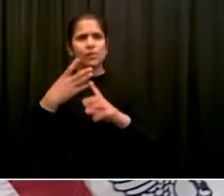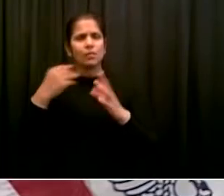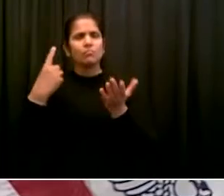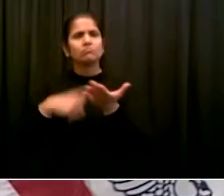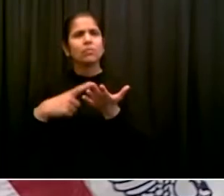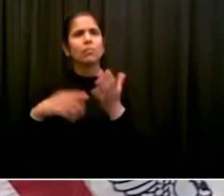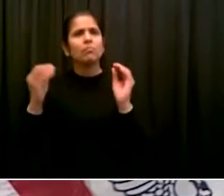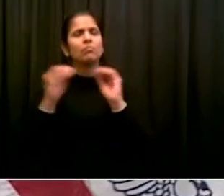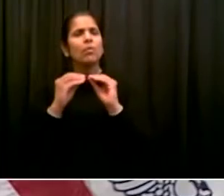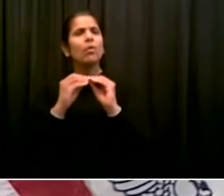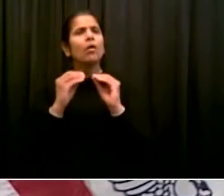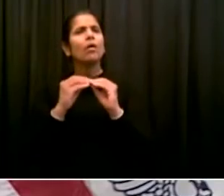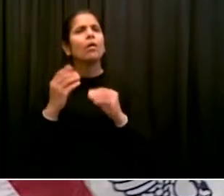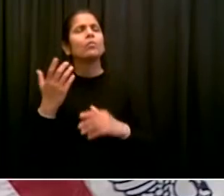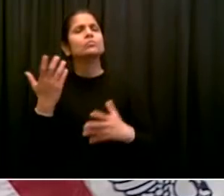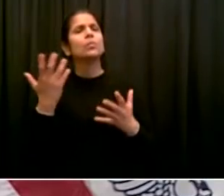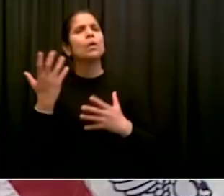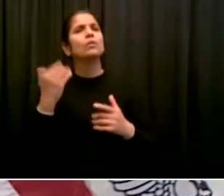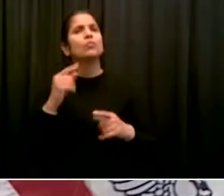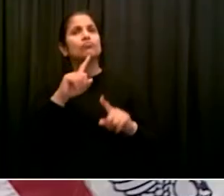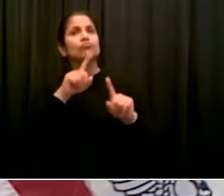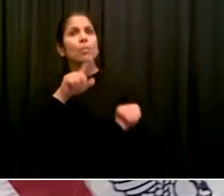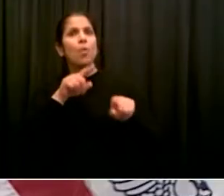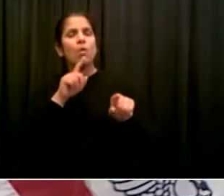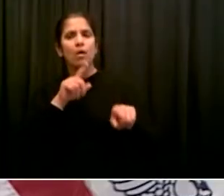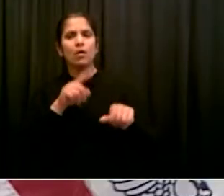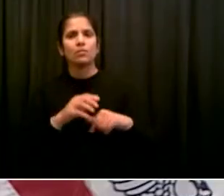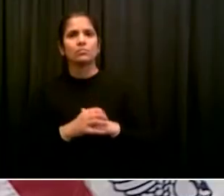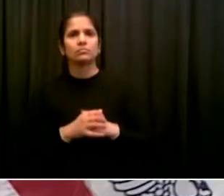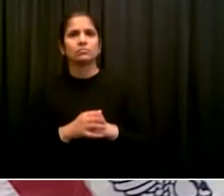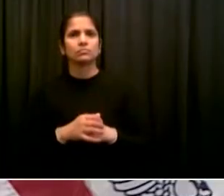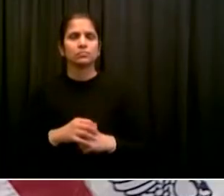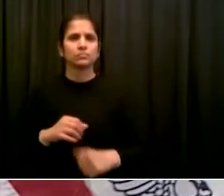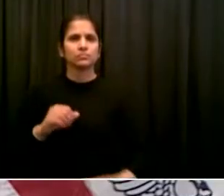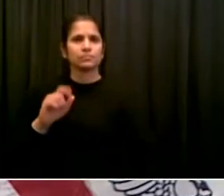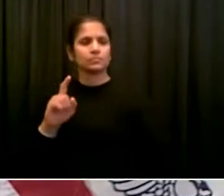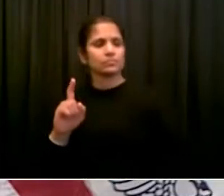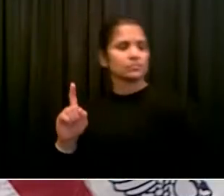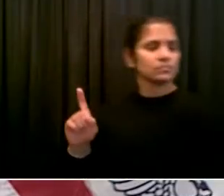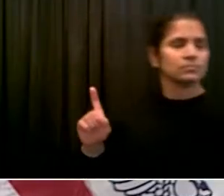what the report says about decriminalizing poverty. This is